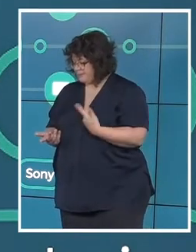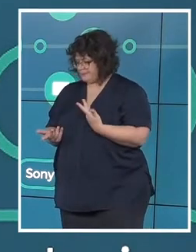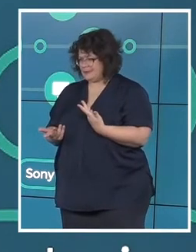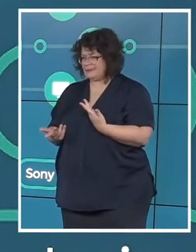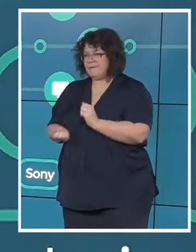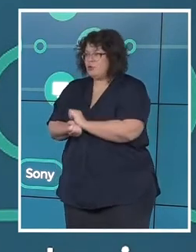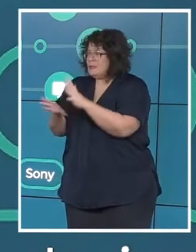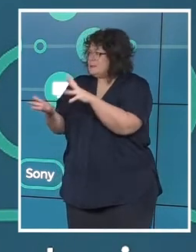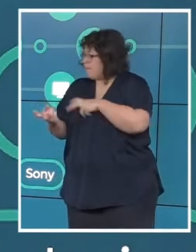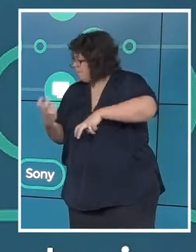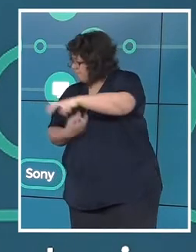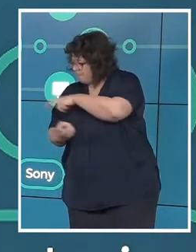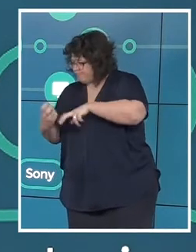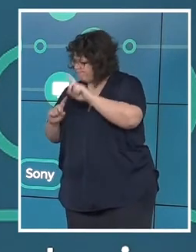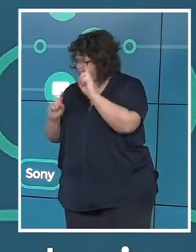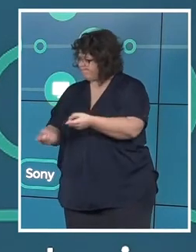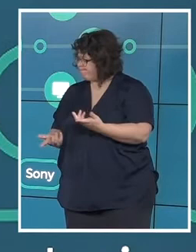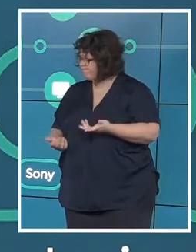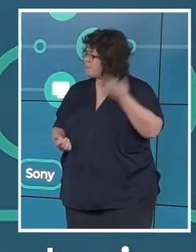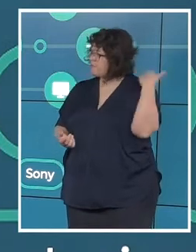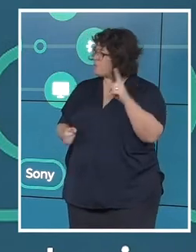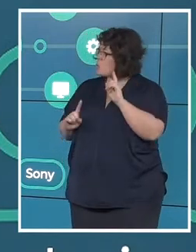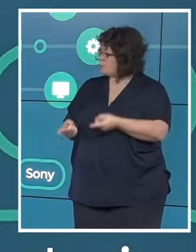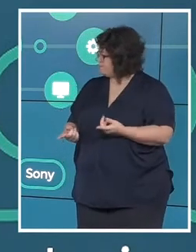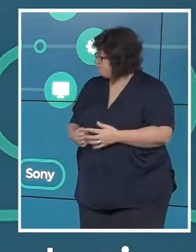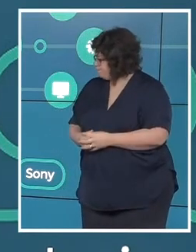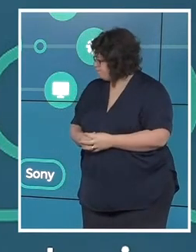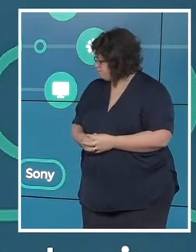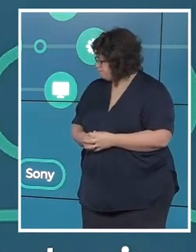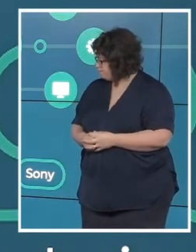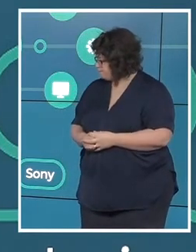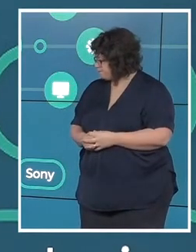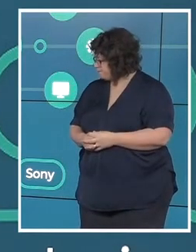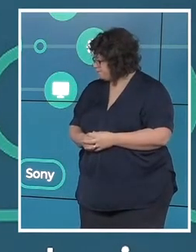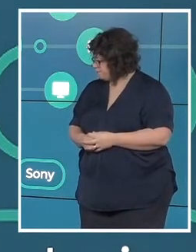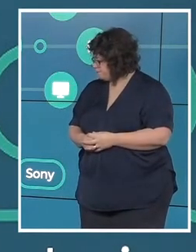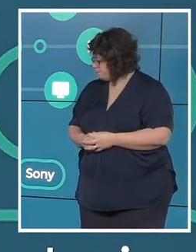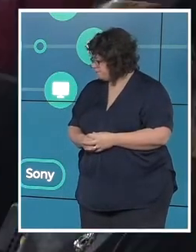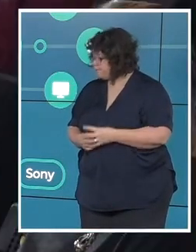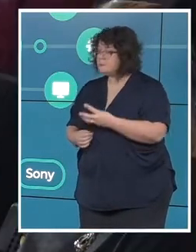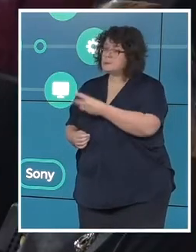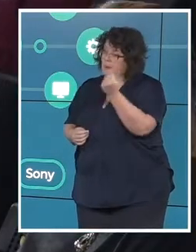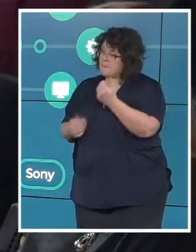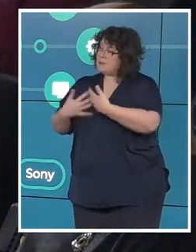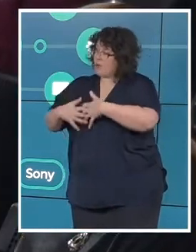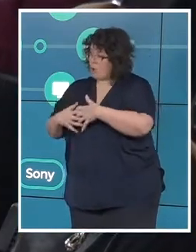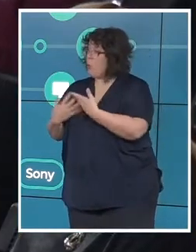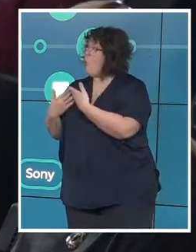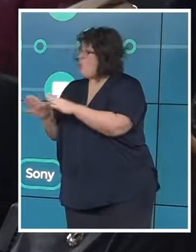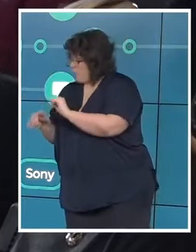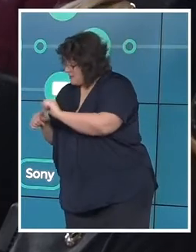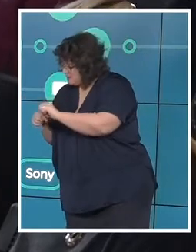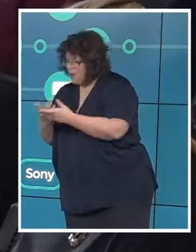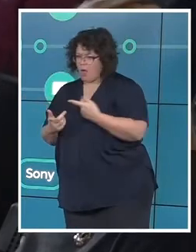Sometimes technology can open doors, and sometimes it slams them. That's a great example. I think a really good one,